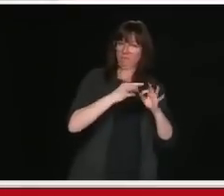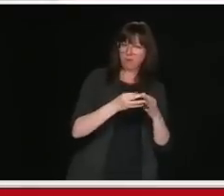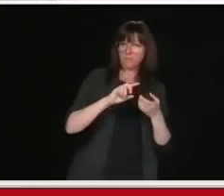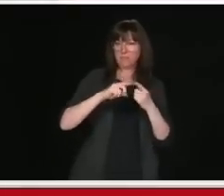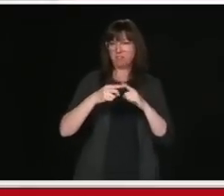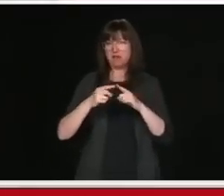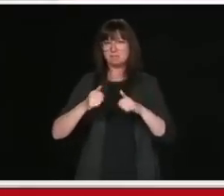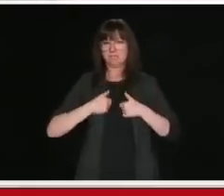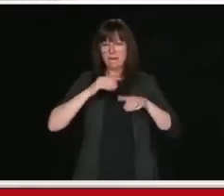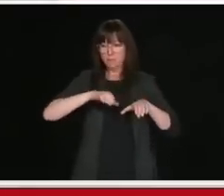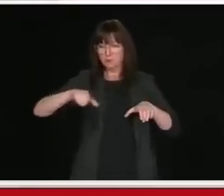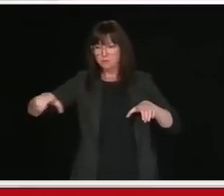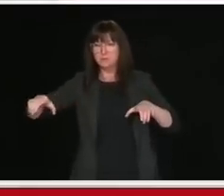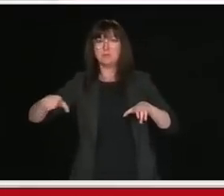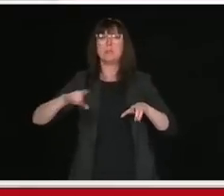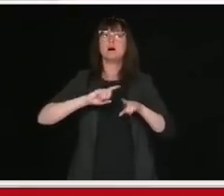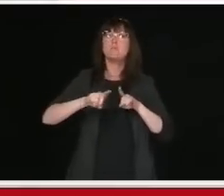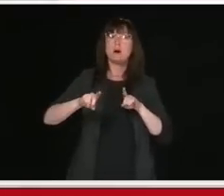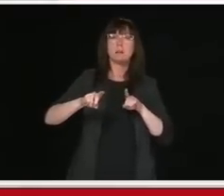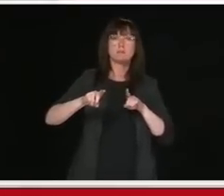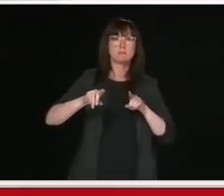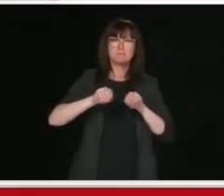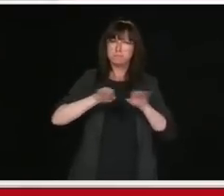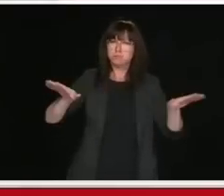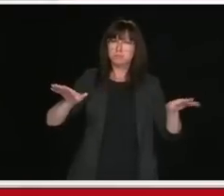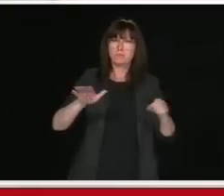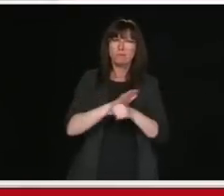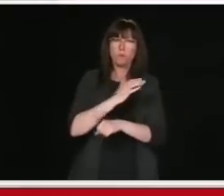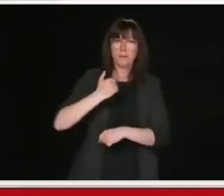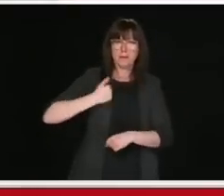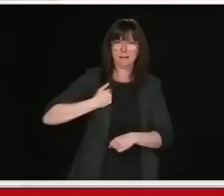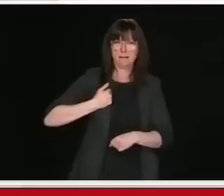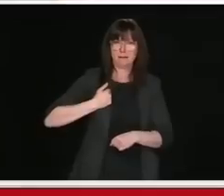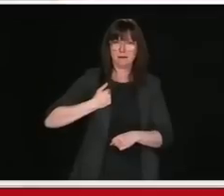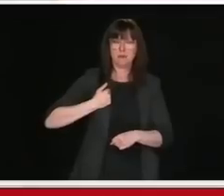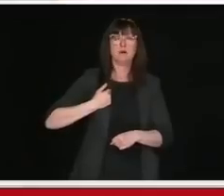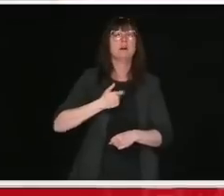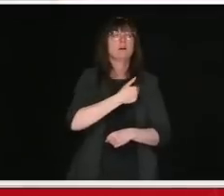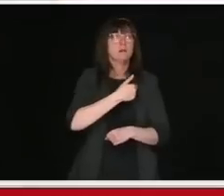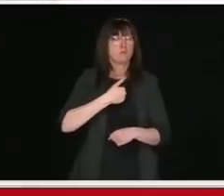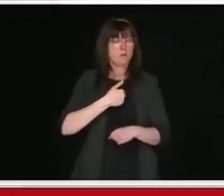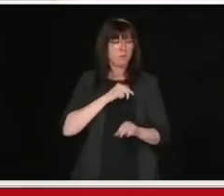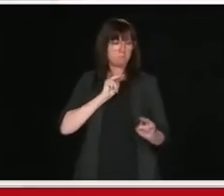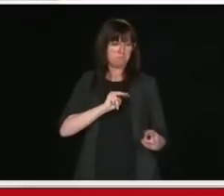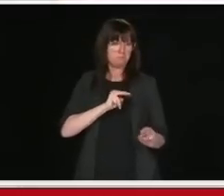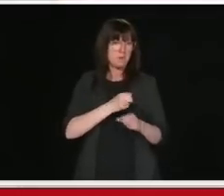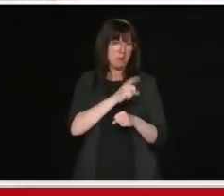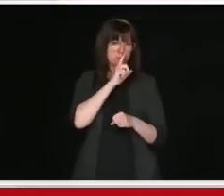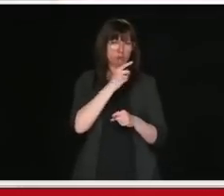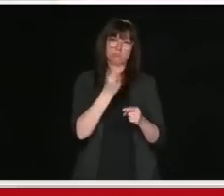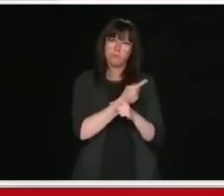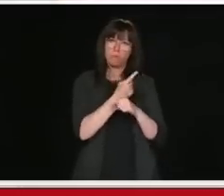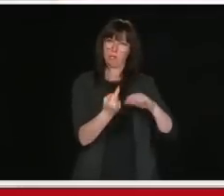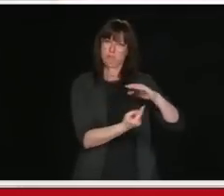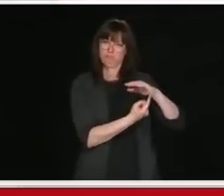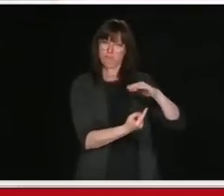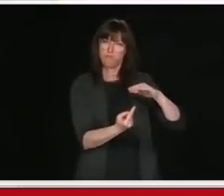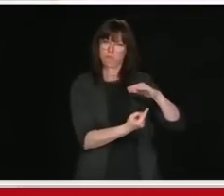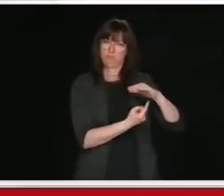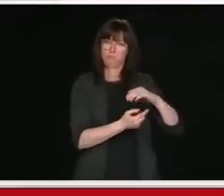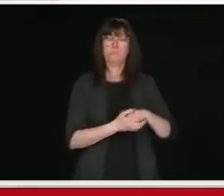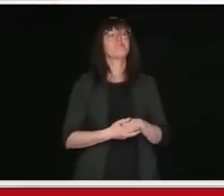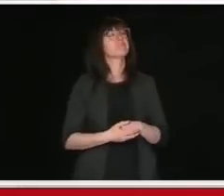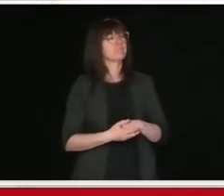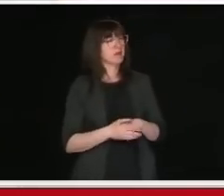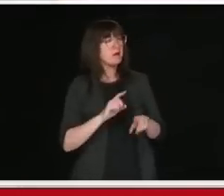We need to ensure, and we will ensure, that those people are properly isolated. Respectfully, the question was about these passengers